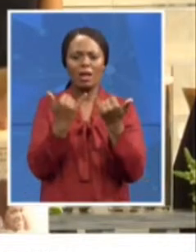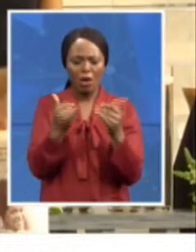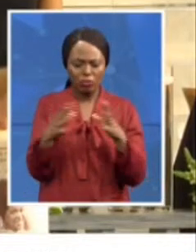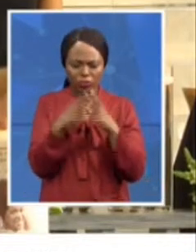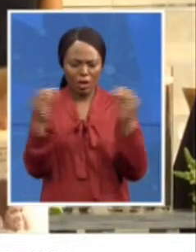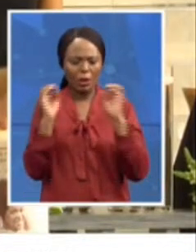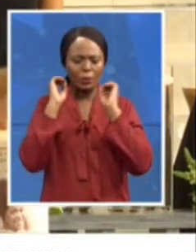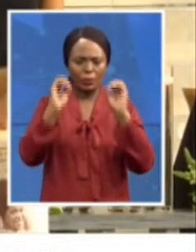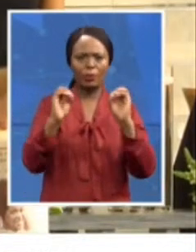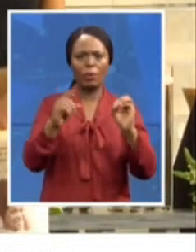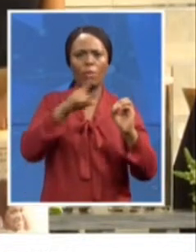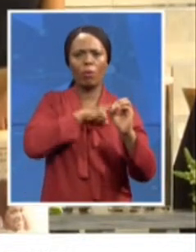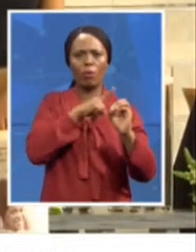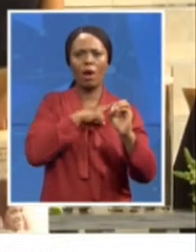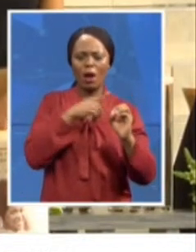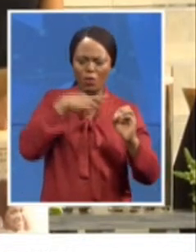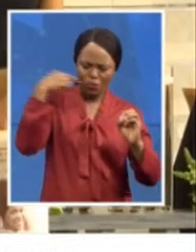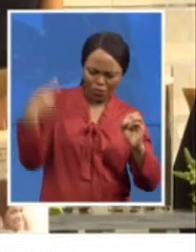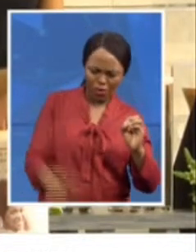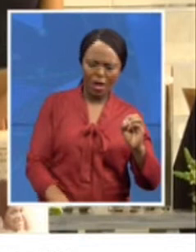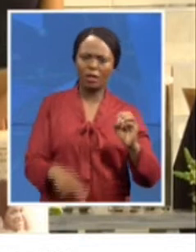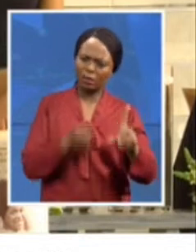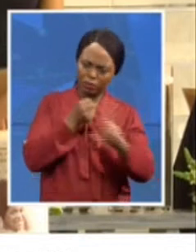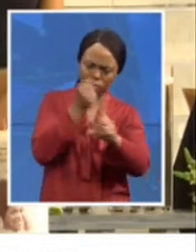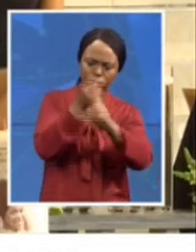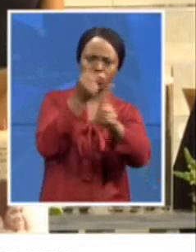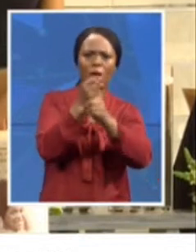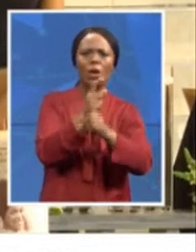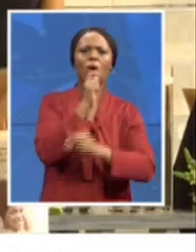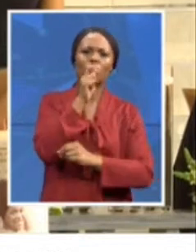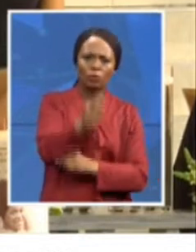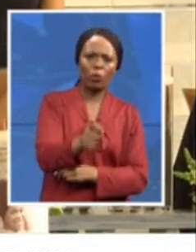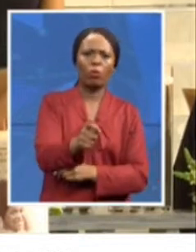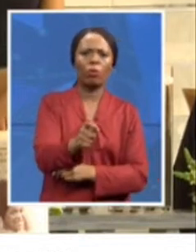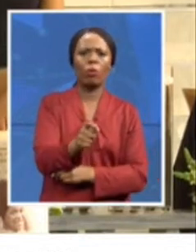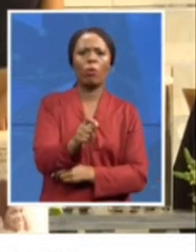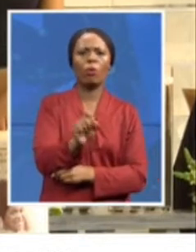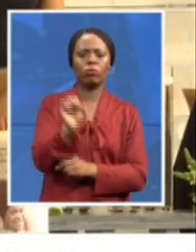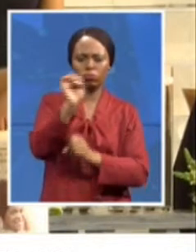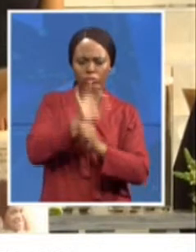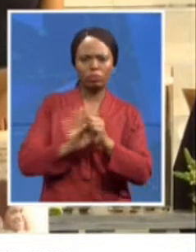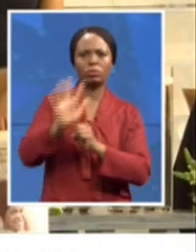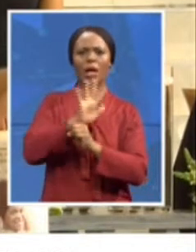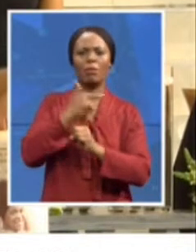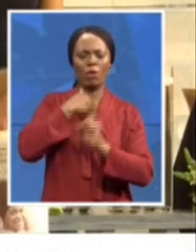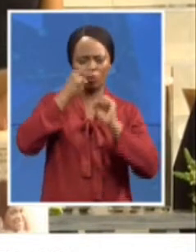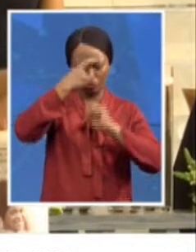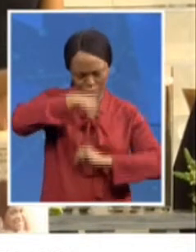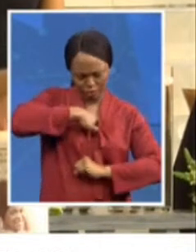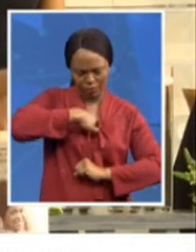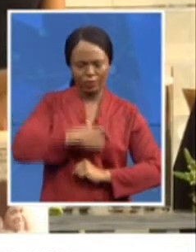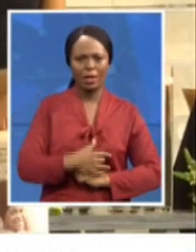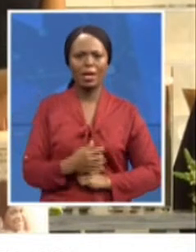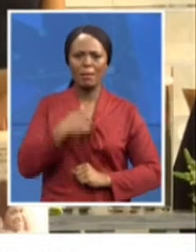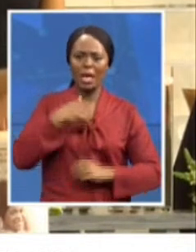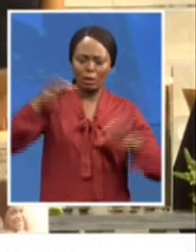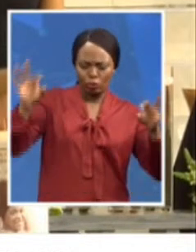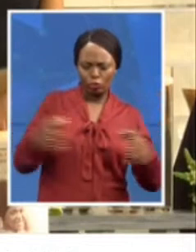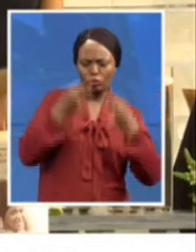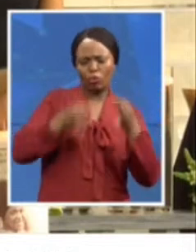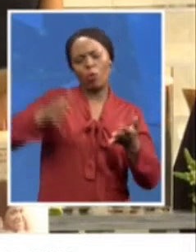truth half finished, I'll grieve. For though I sing songs to ululate in the world you